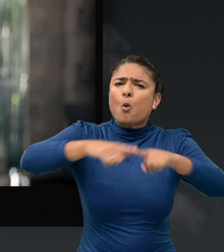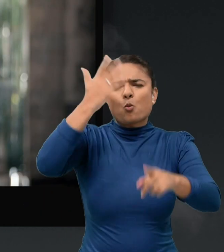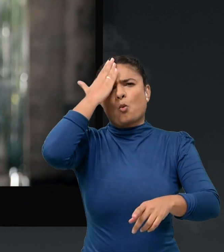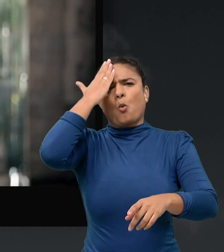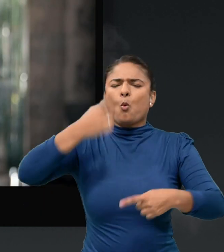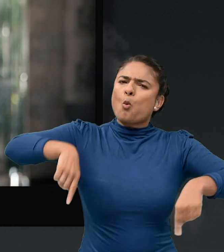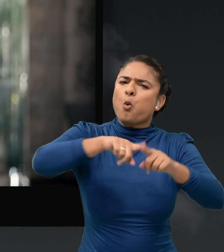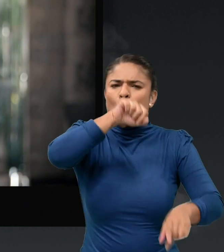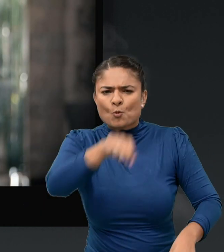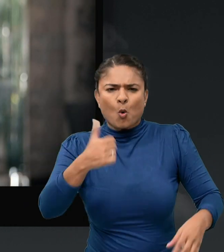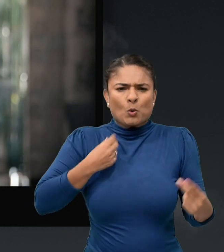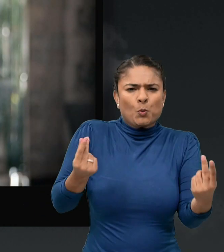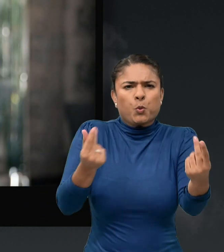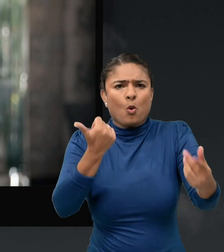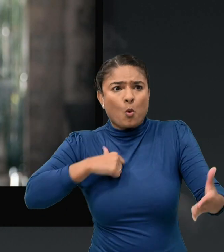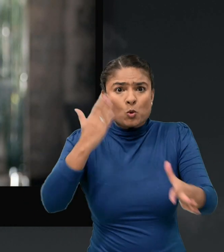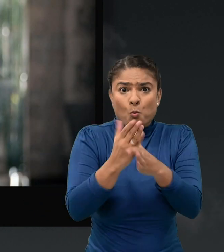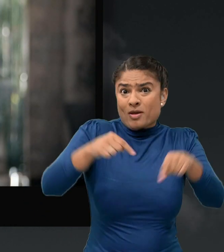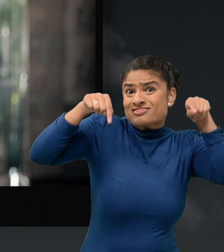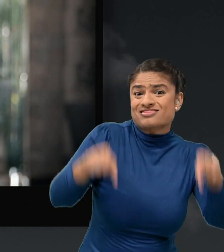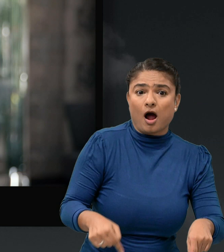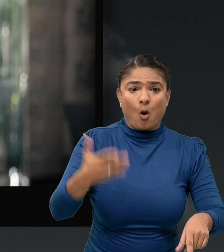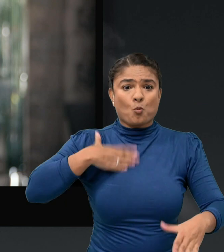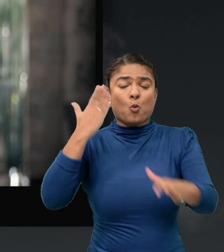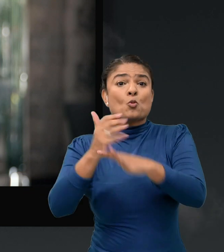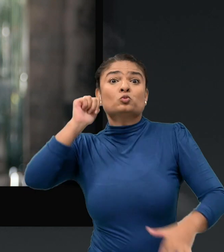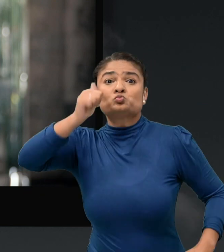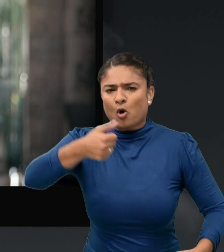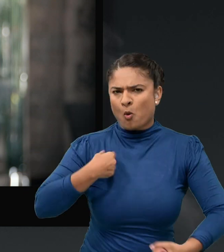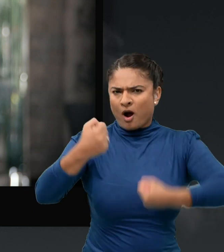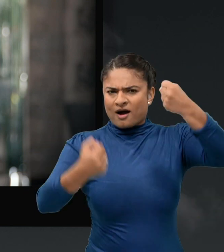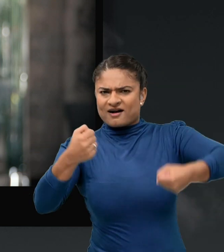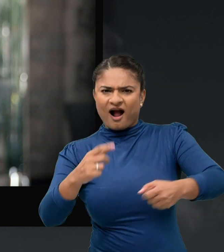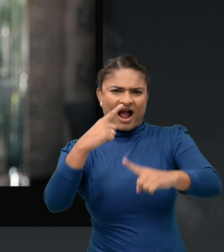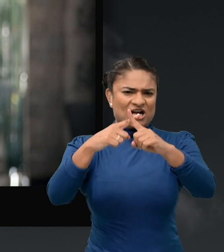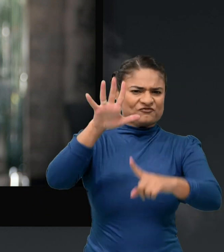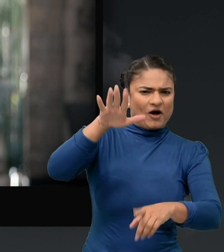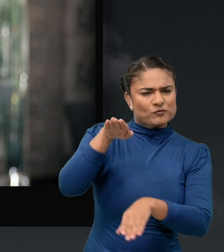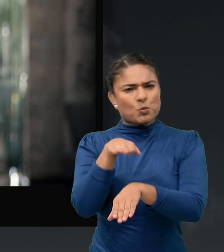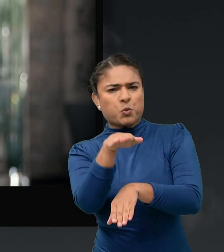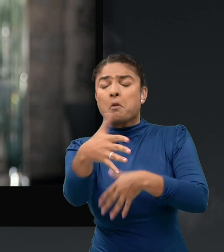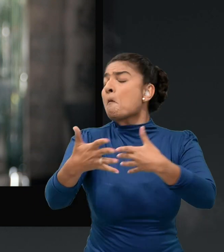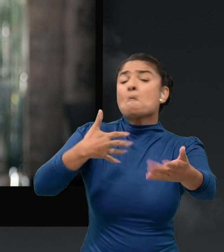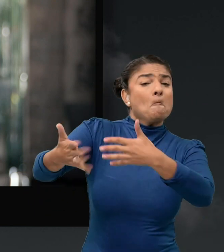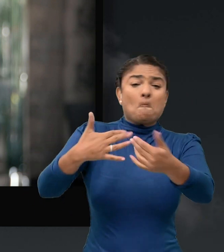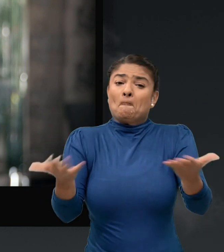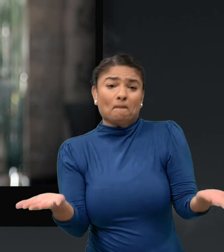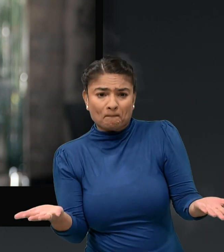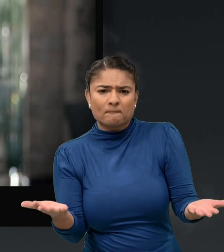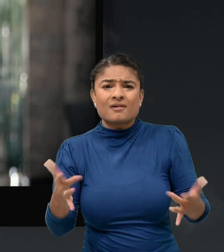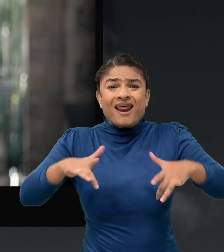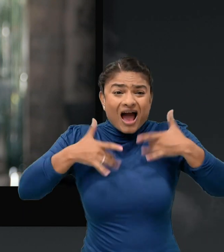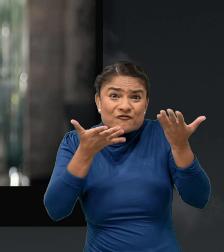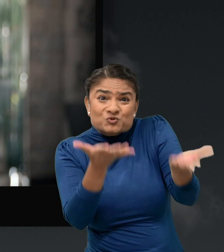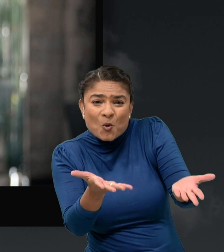We all want, you know, give me a job today and tomorrow I'm driving a whatever, X5 or whatever. But